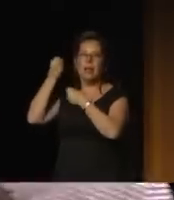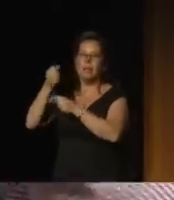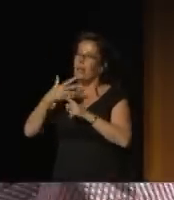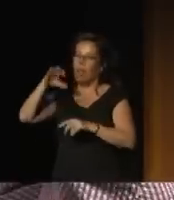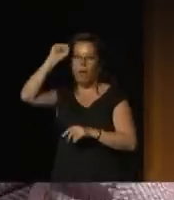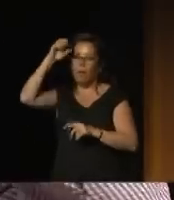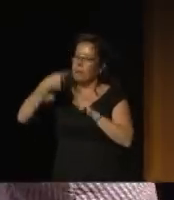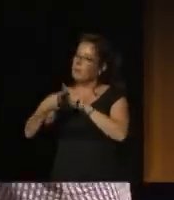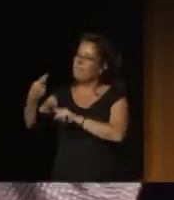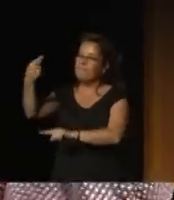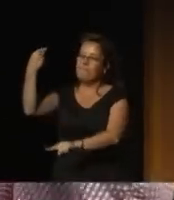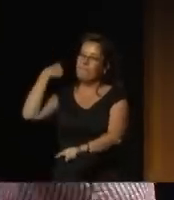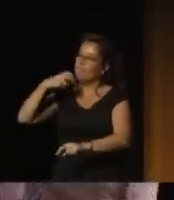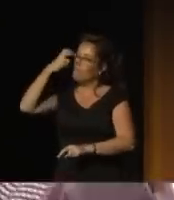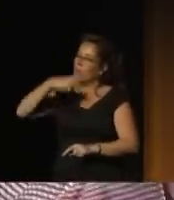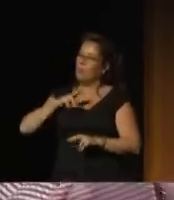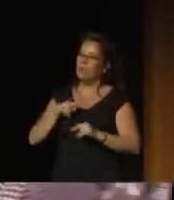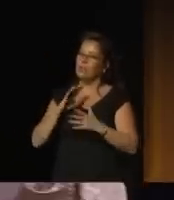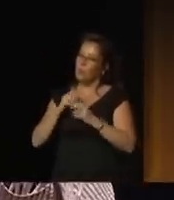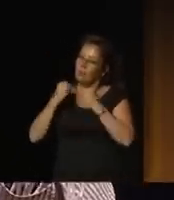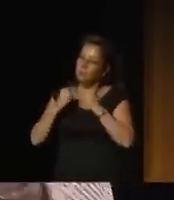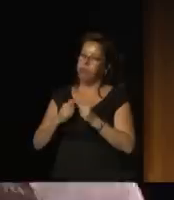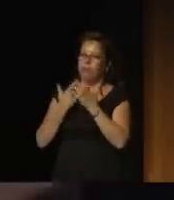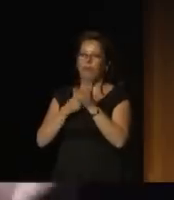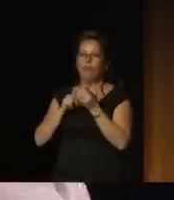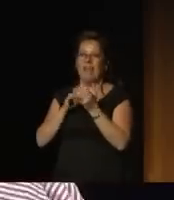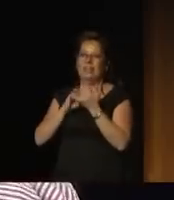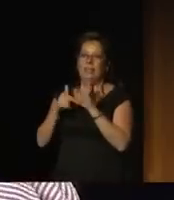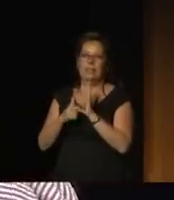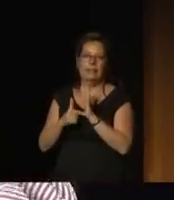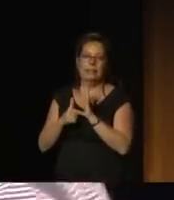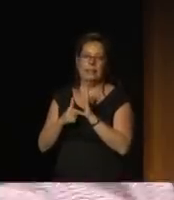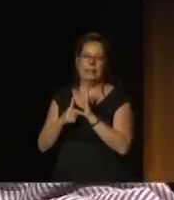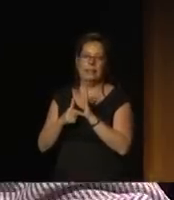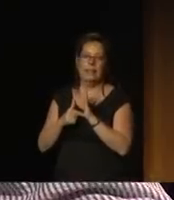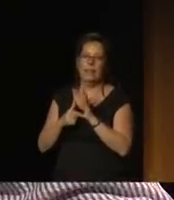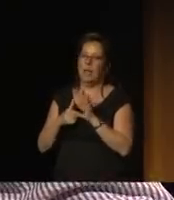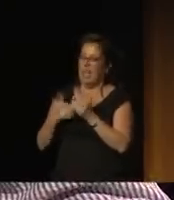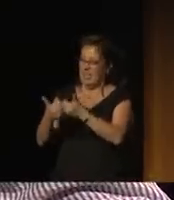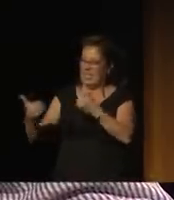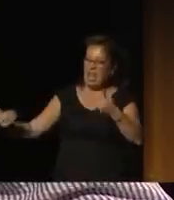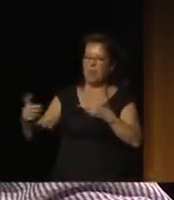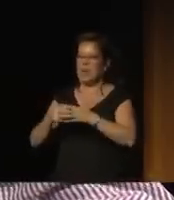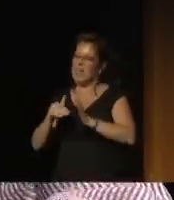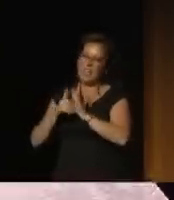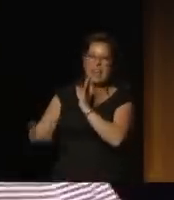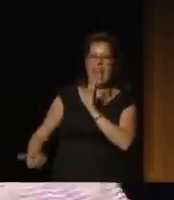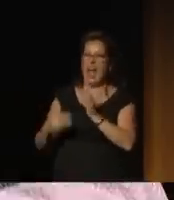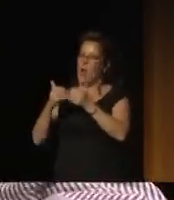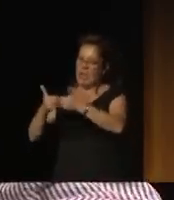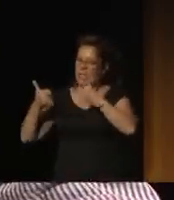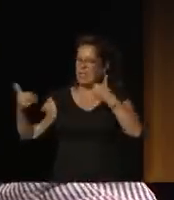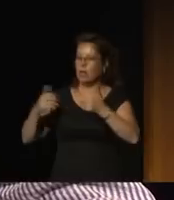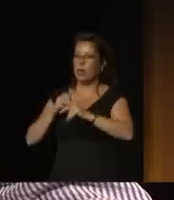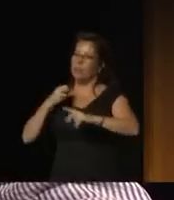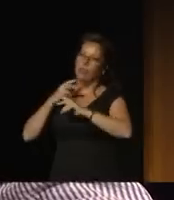rallies. And I kept saying to people, George Wallace ran for the presidency on a segregationist ticket. Segregation now, segregation forever, and the rallies